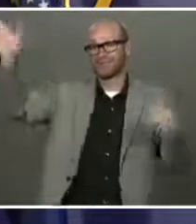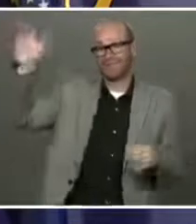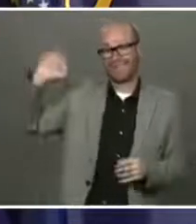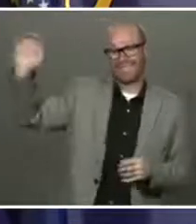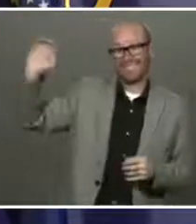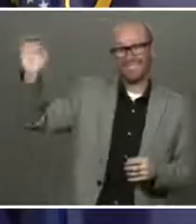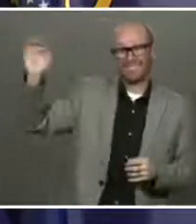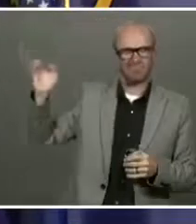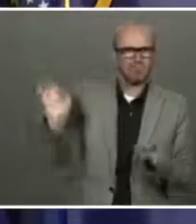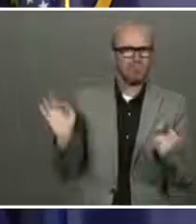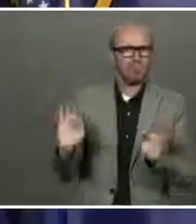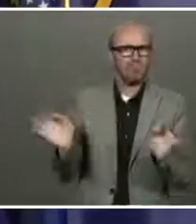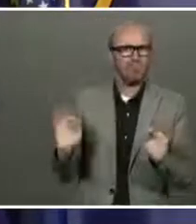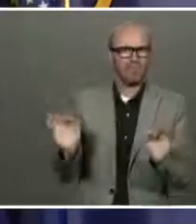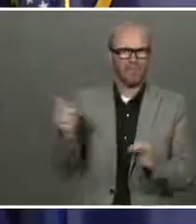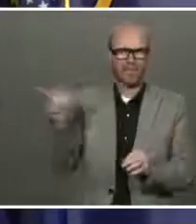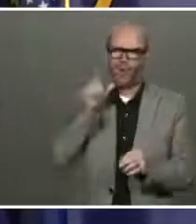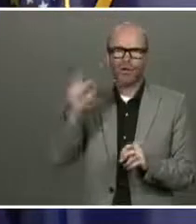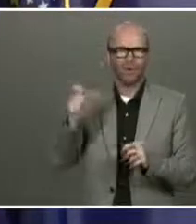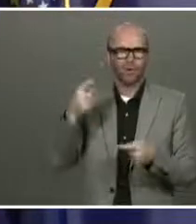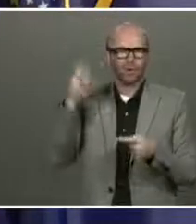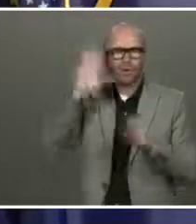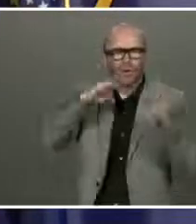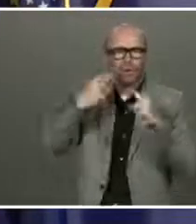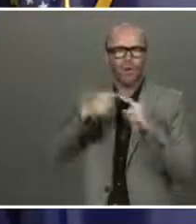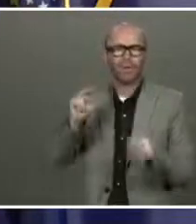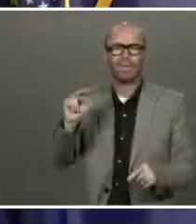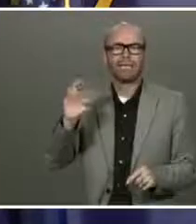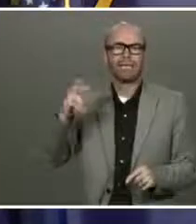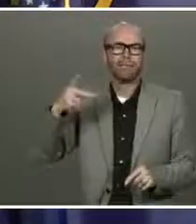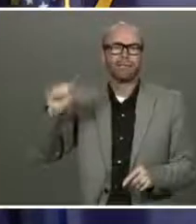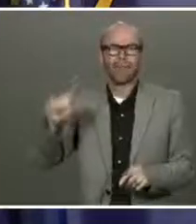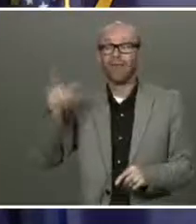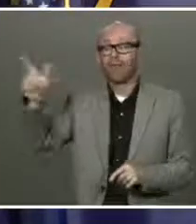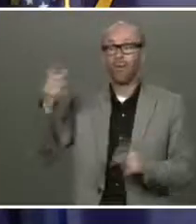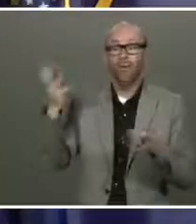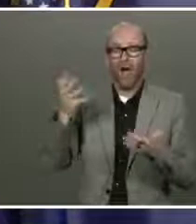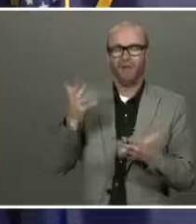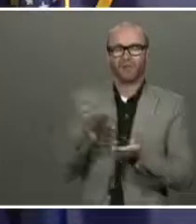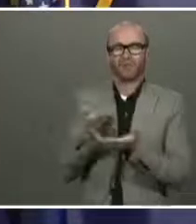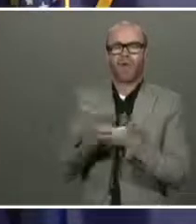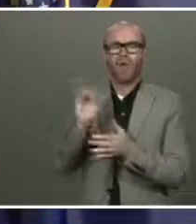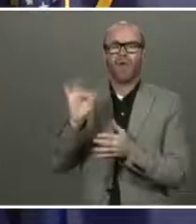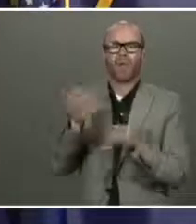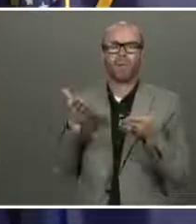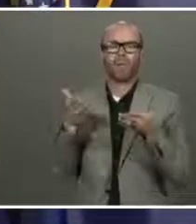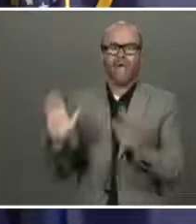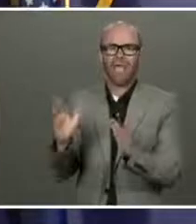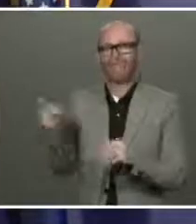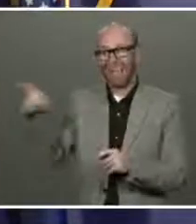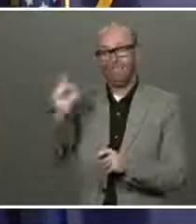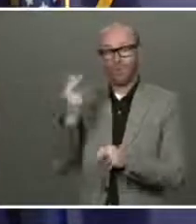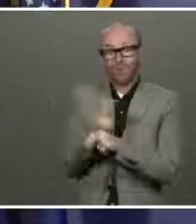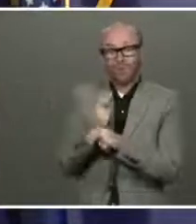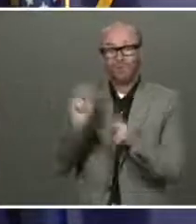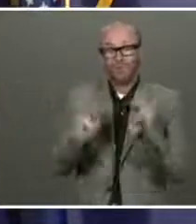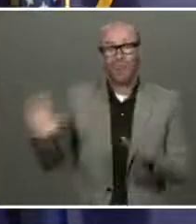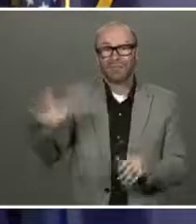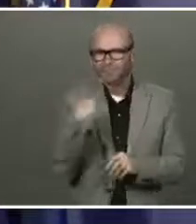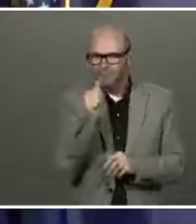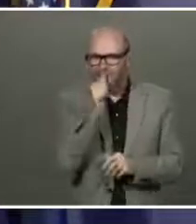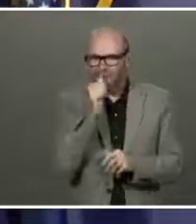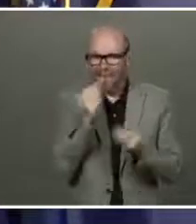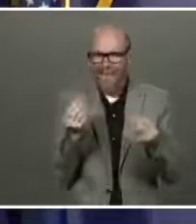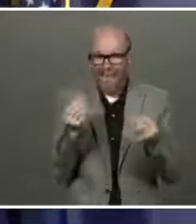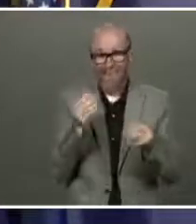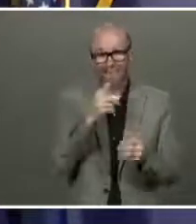less about NEPA and more about right-of-ways. They don't have as much public land, but so they're going through private land and really struggling to be able to